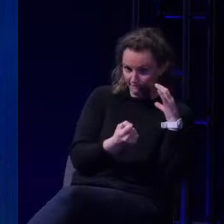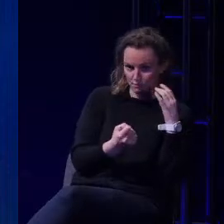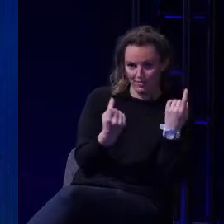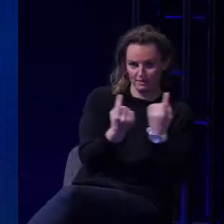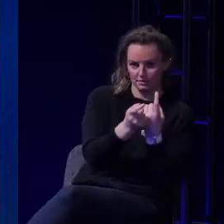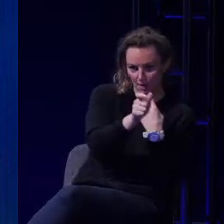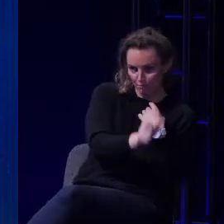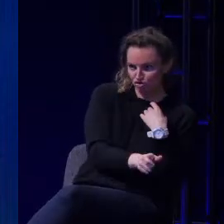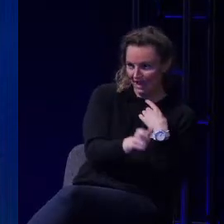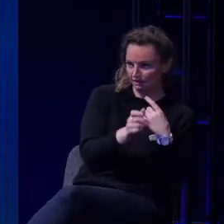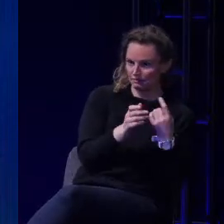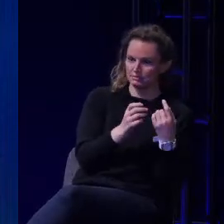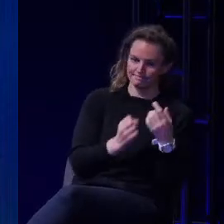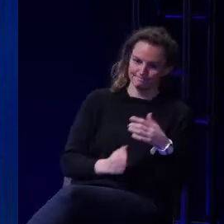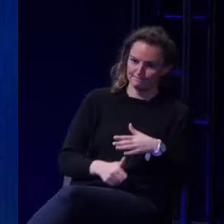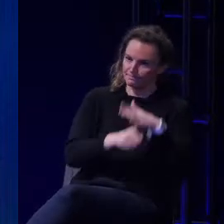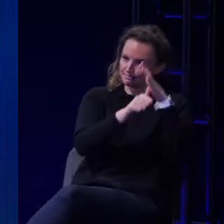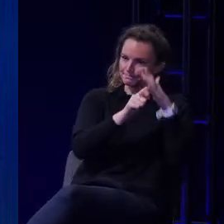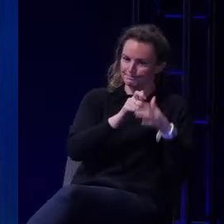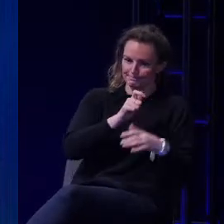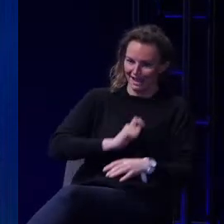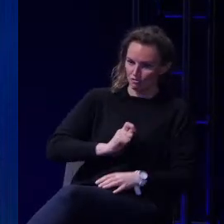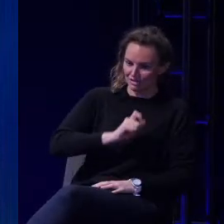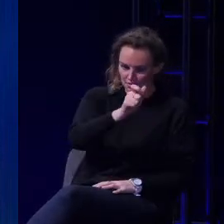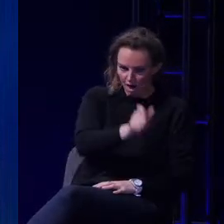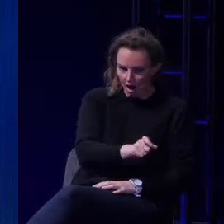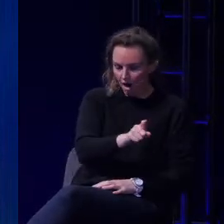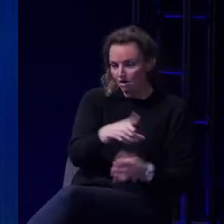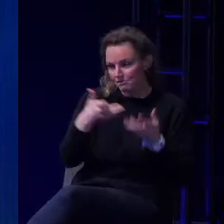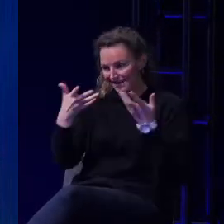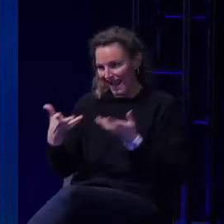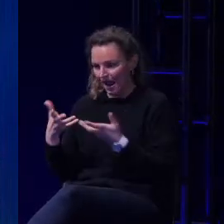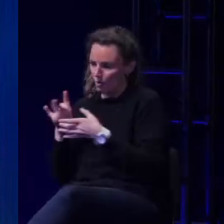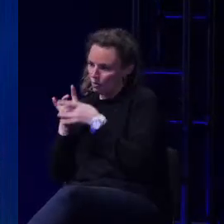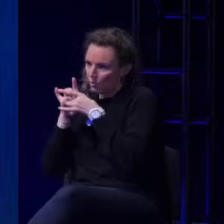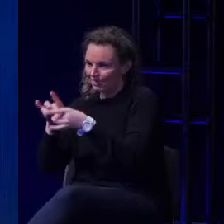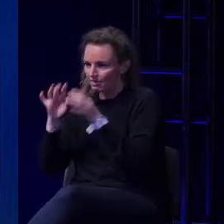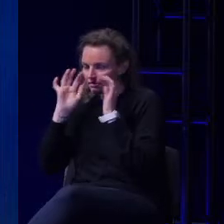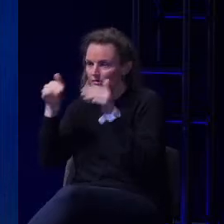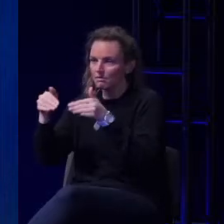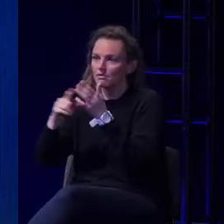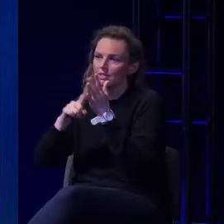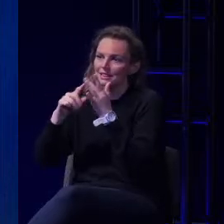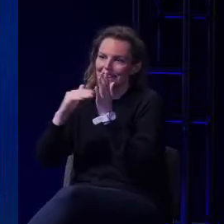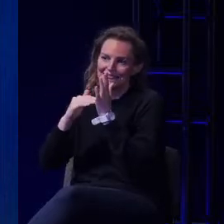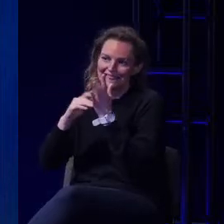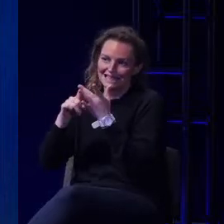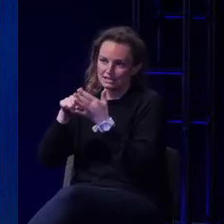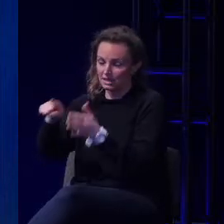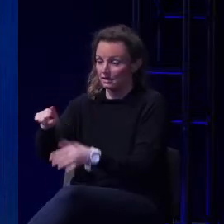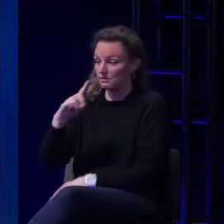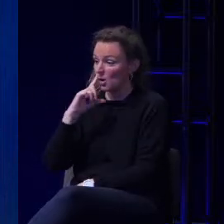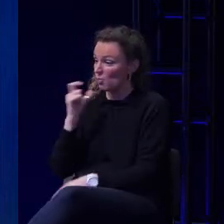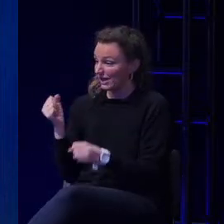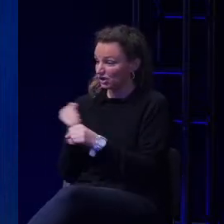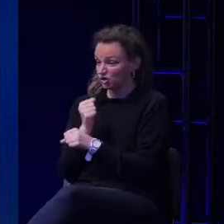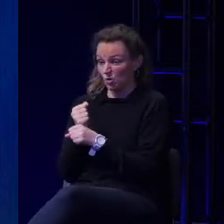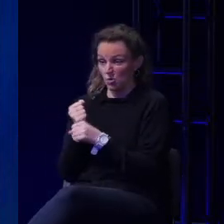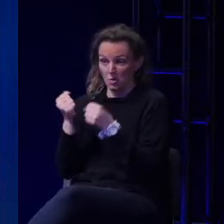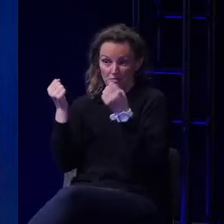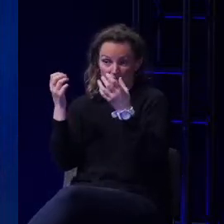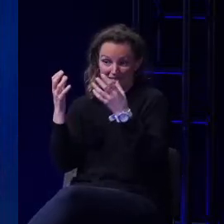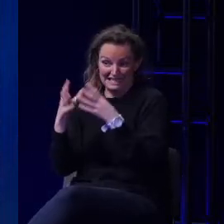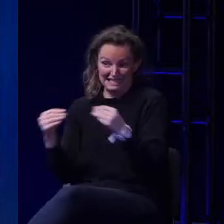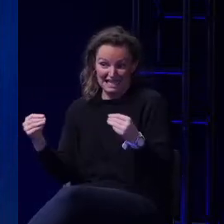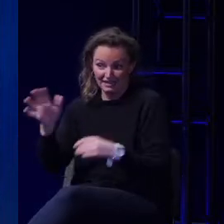subjects, I now have with Lizzie, and we were able to do the scene in about 15 minutes or